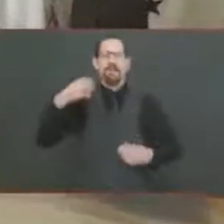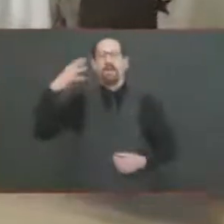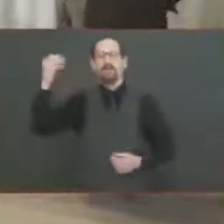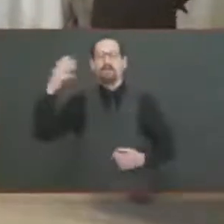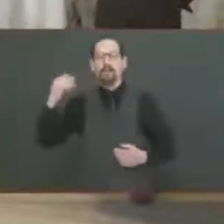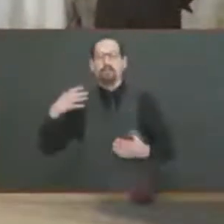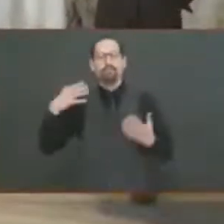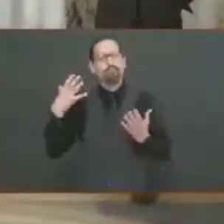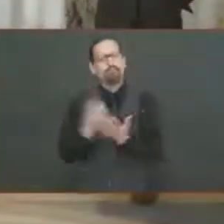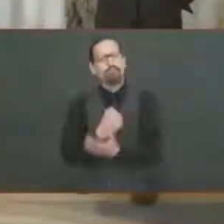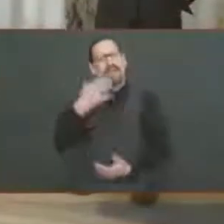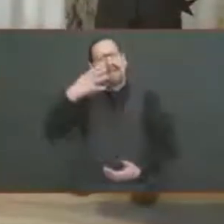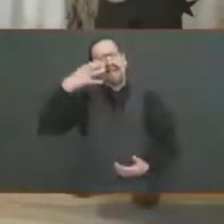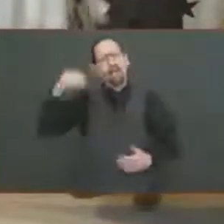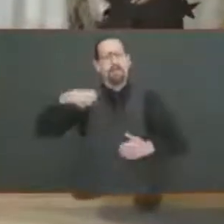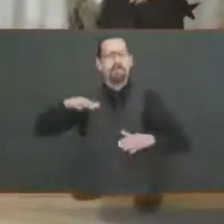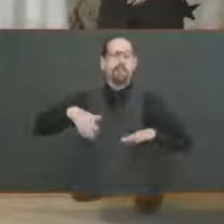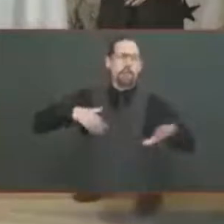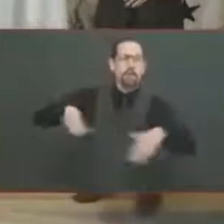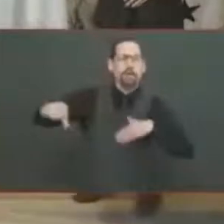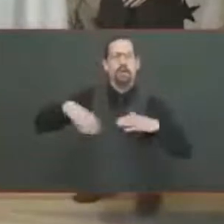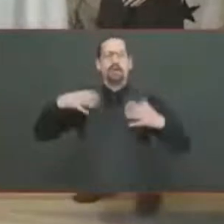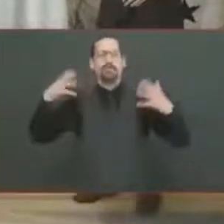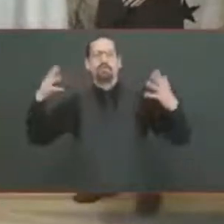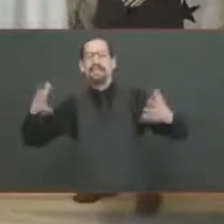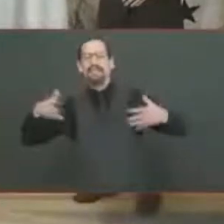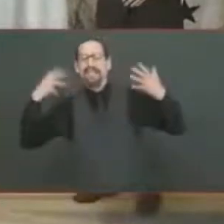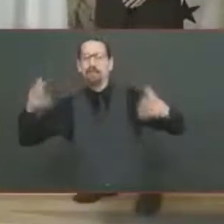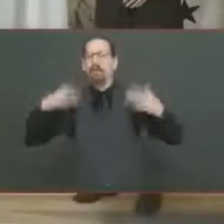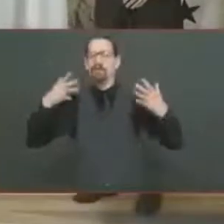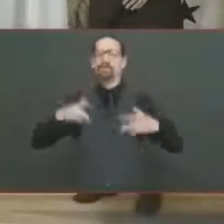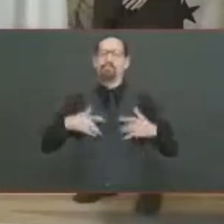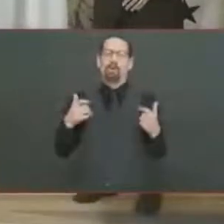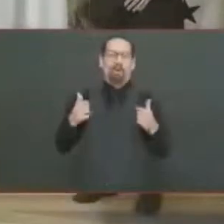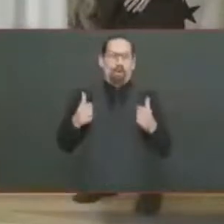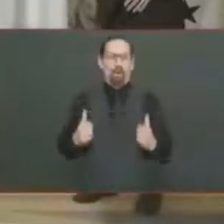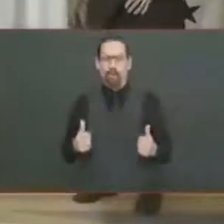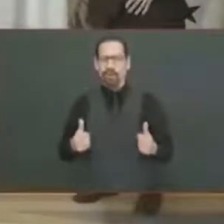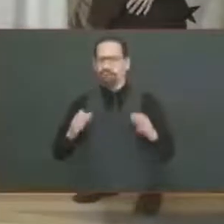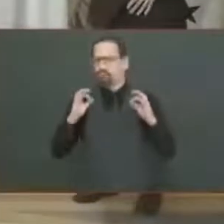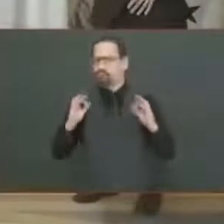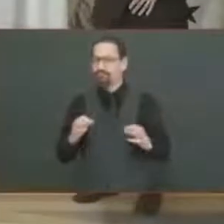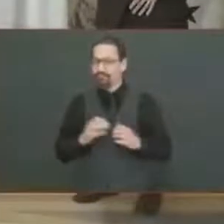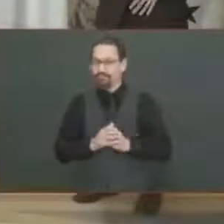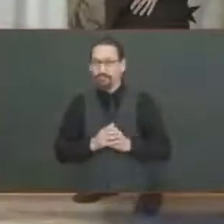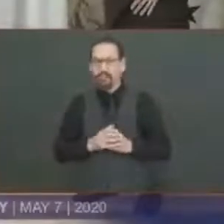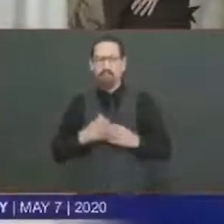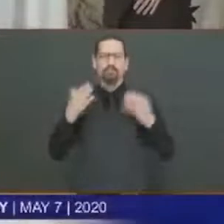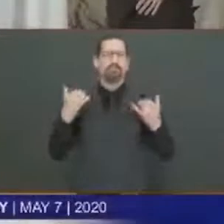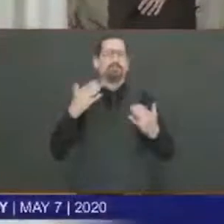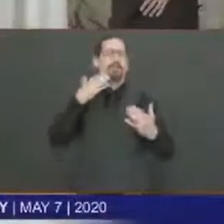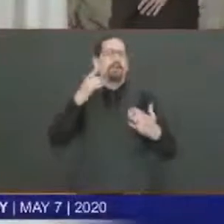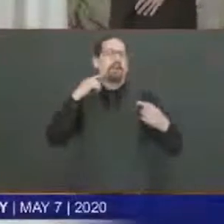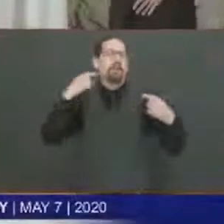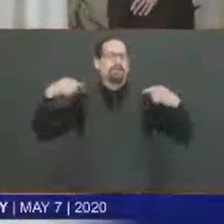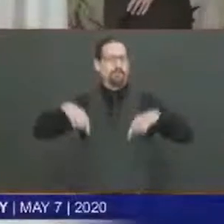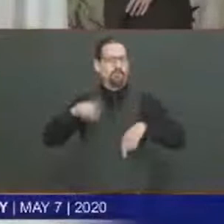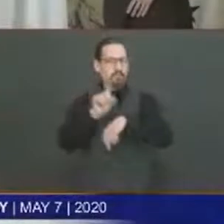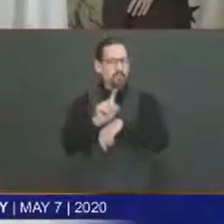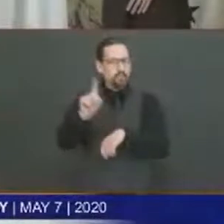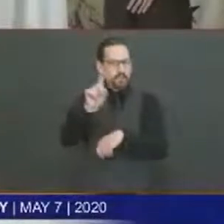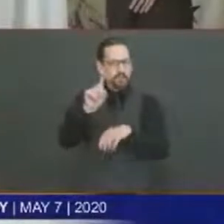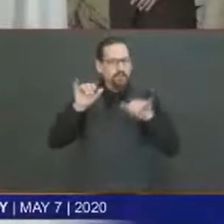air. Thank you for continuing to tune in today at 1 o'clock. We'll be back tomorrow and the next day at 1 o'clock as well. And we're going to do